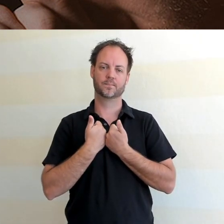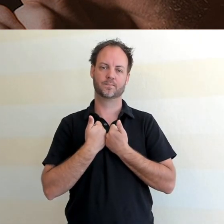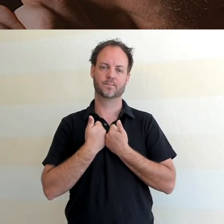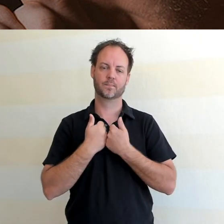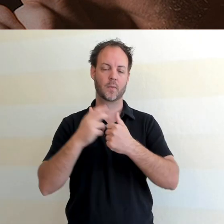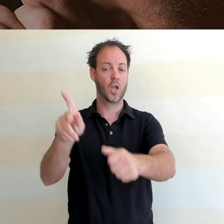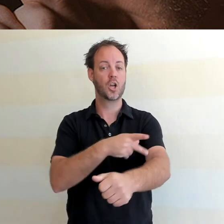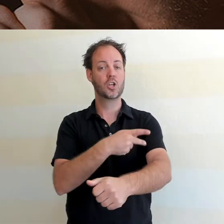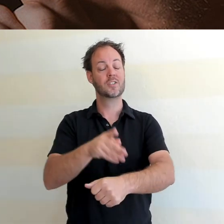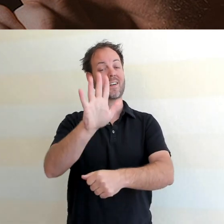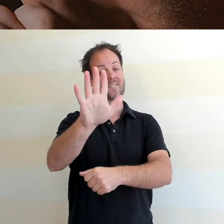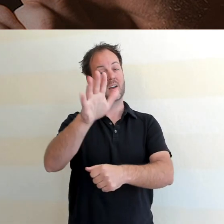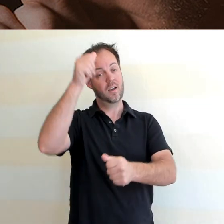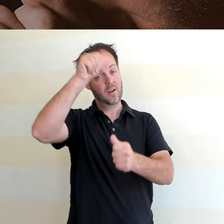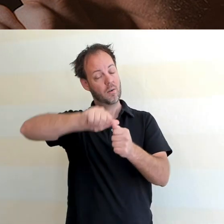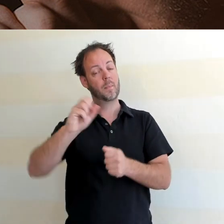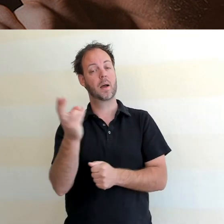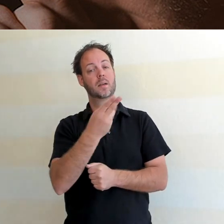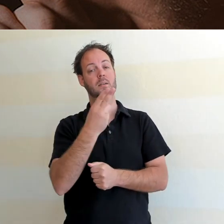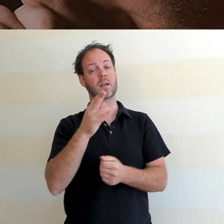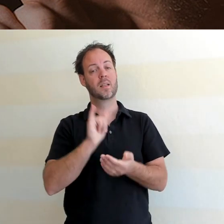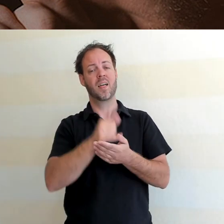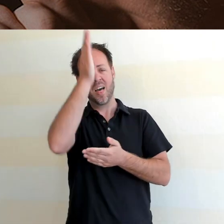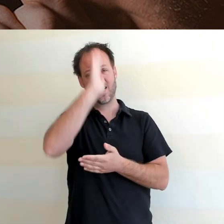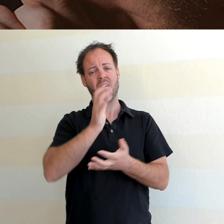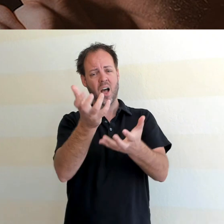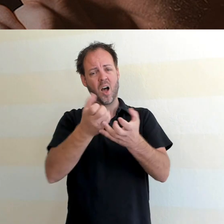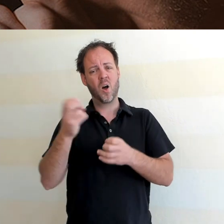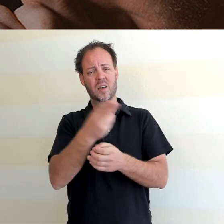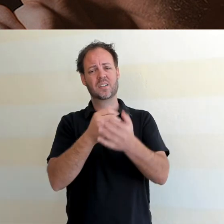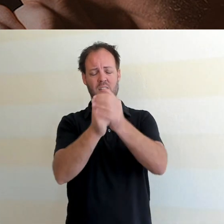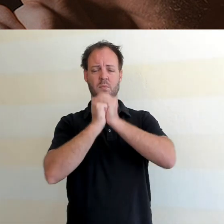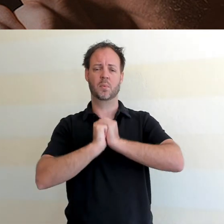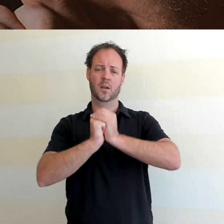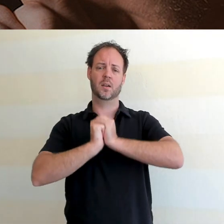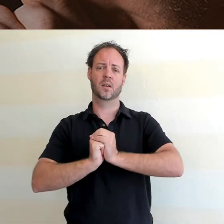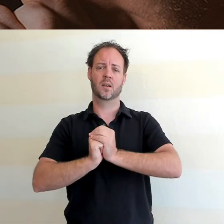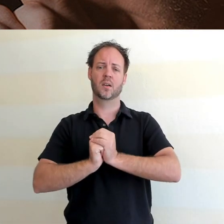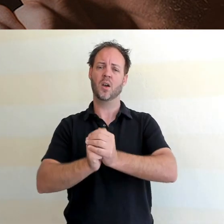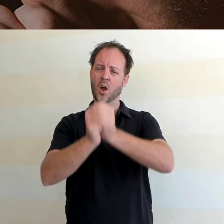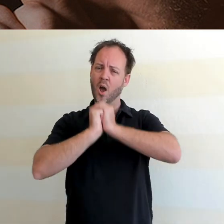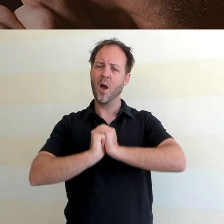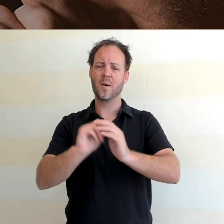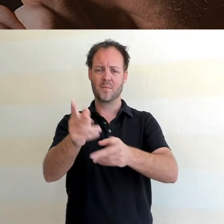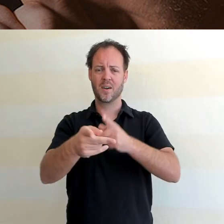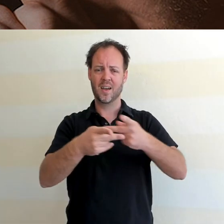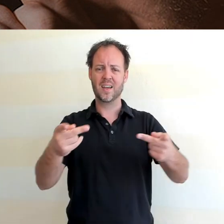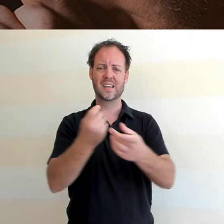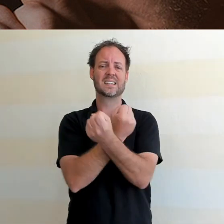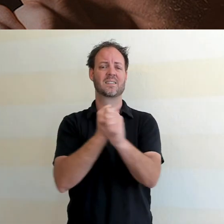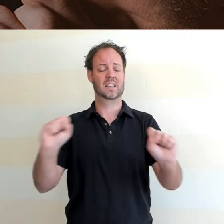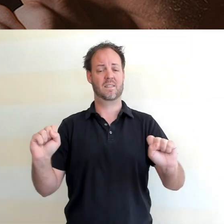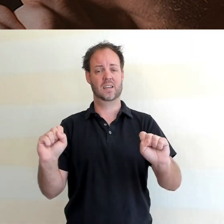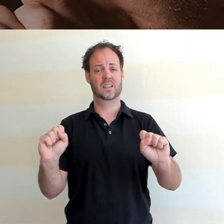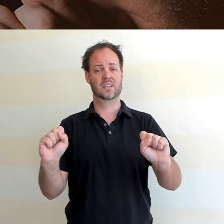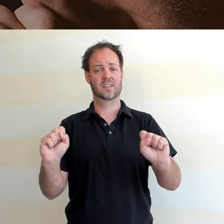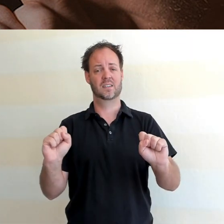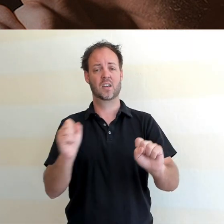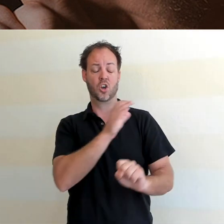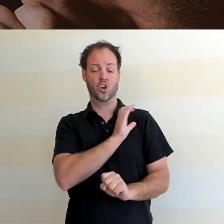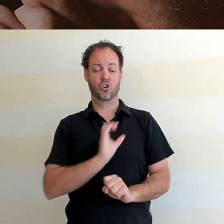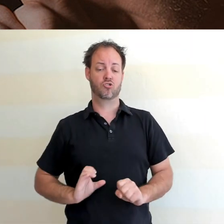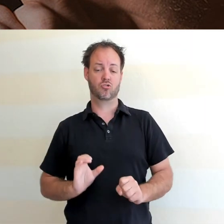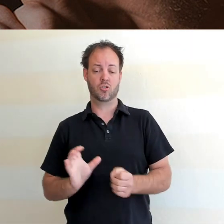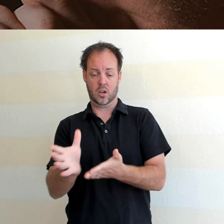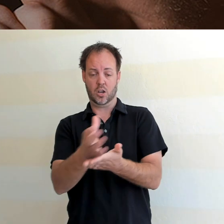Psalm 5 reminds us that God wants us to pray, that prayer is a gift of salvation that Christ